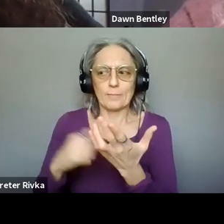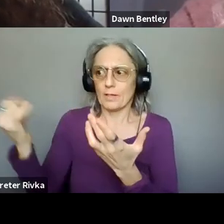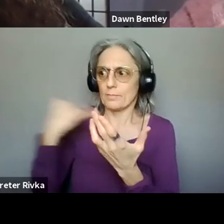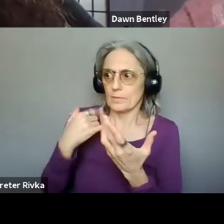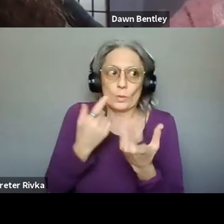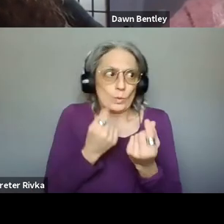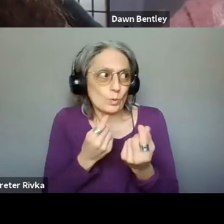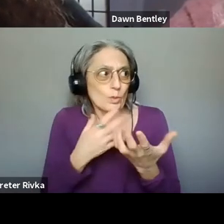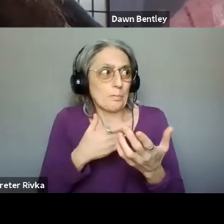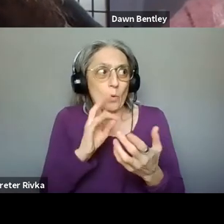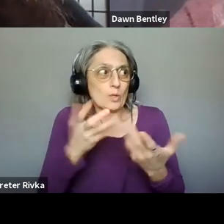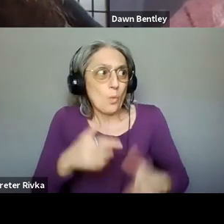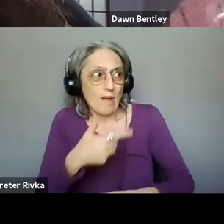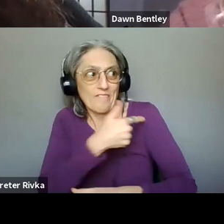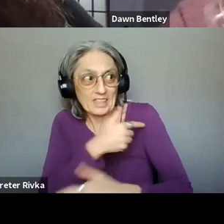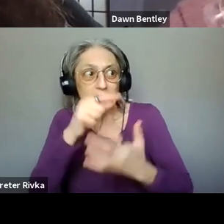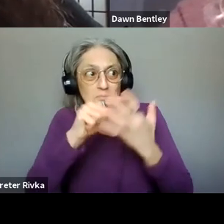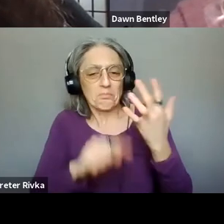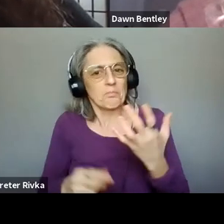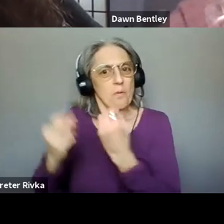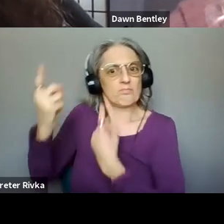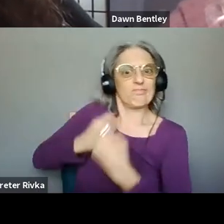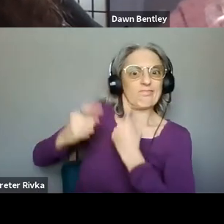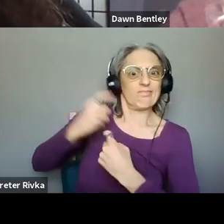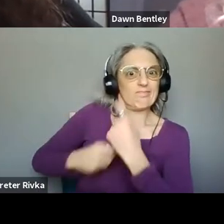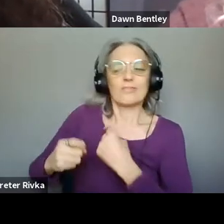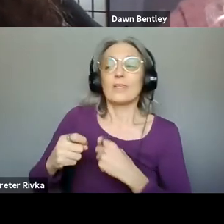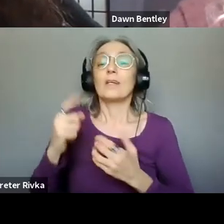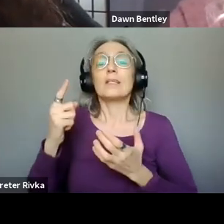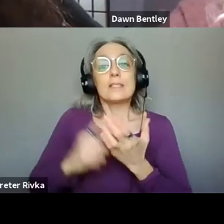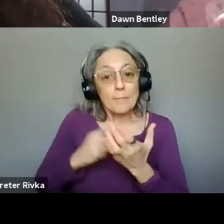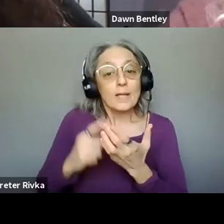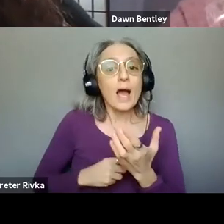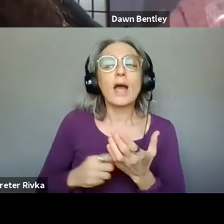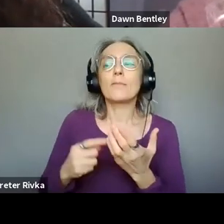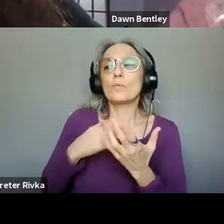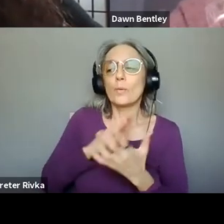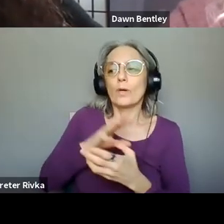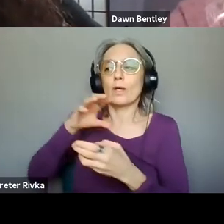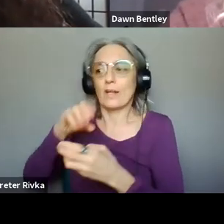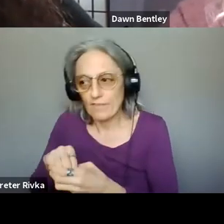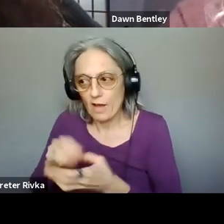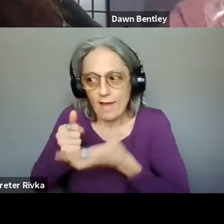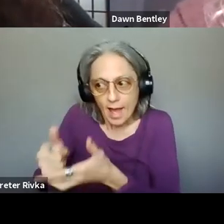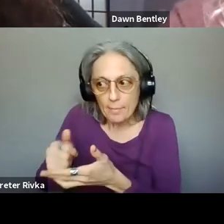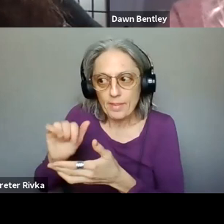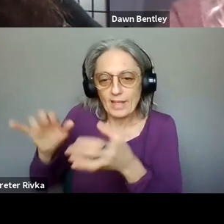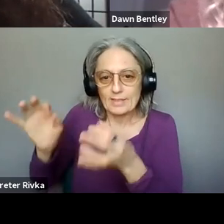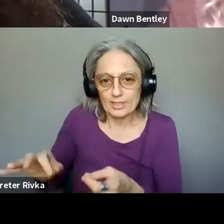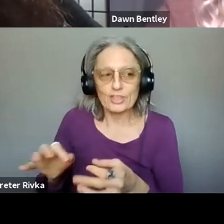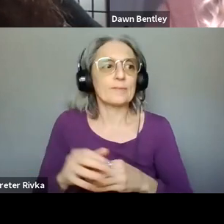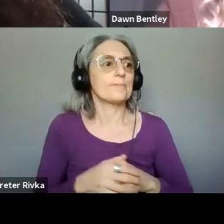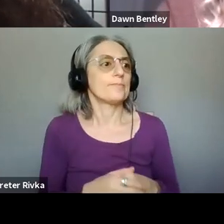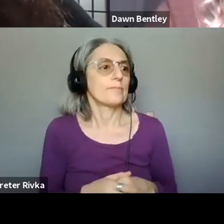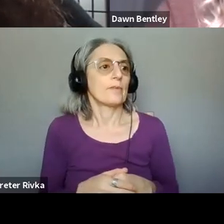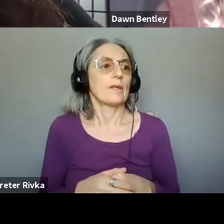balance that? And I'm sure you'll have questions further on, but the court does get involved sometimes in those type of decisions. And as Maggie said also,